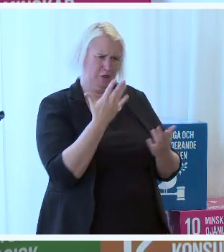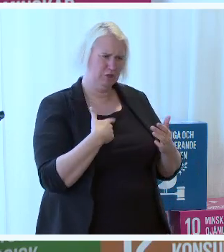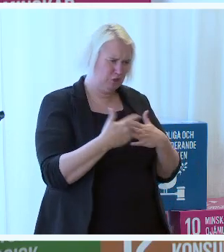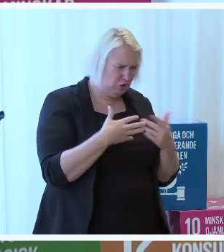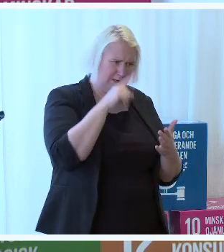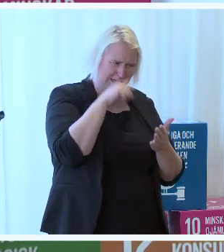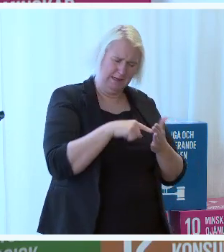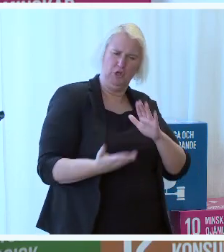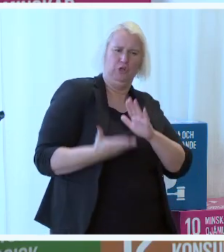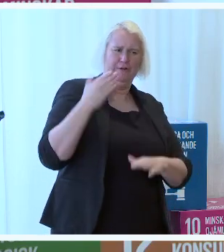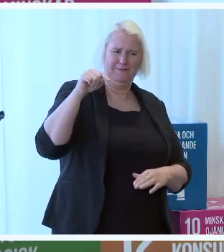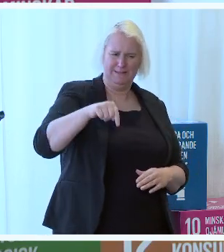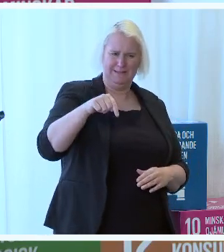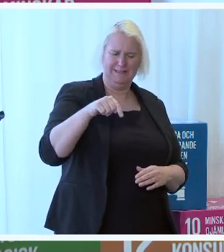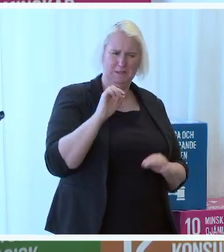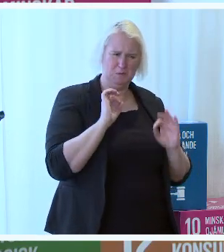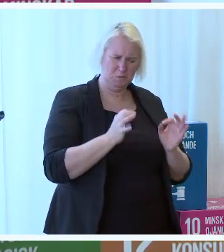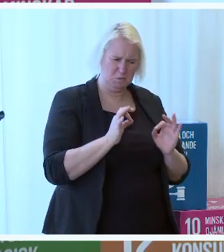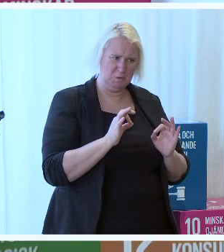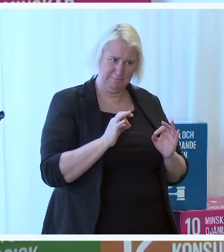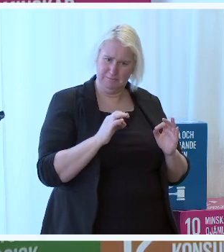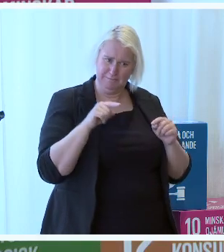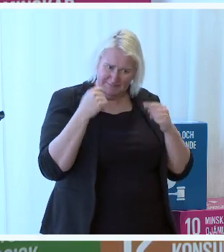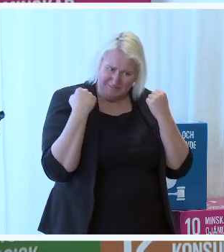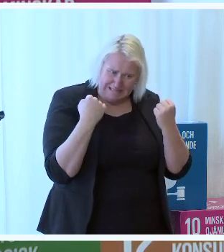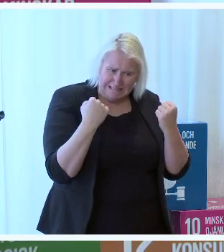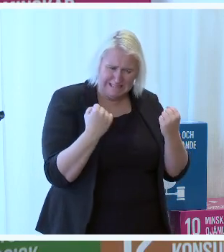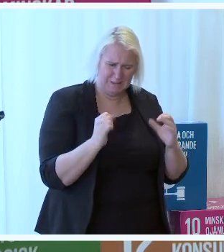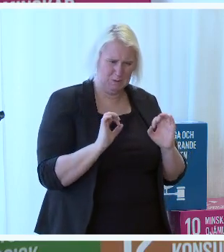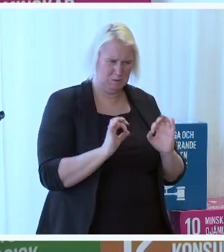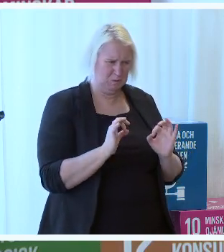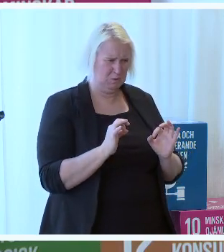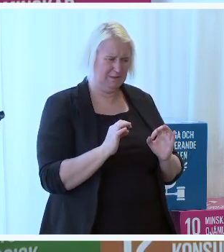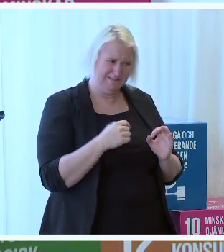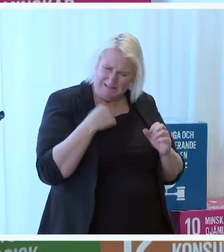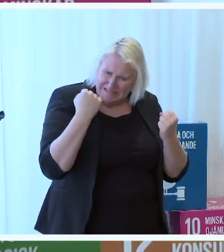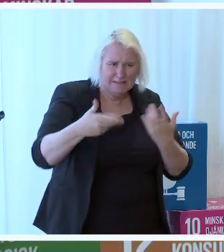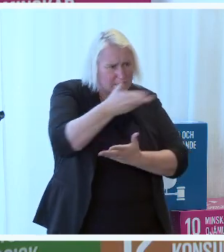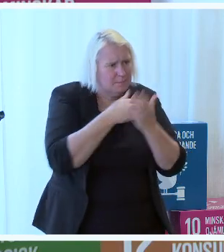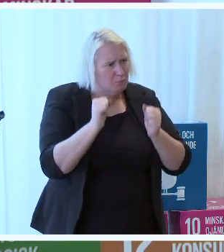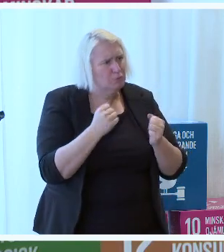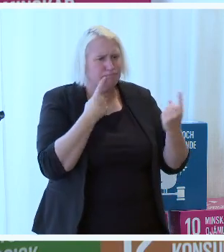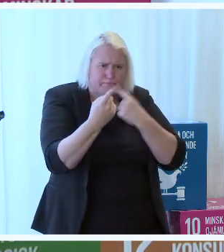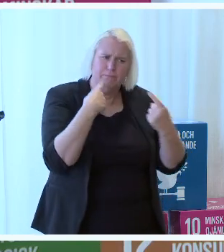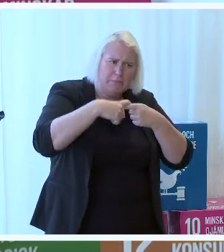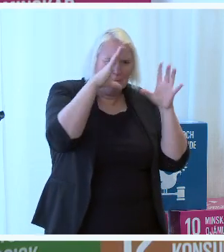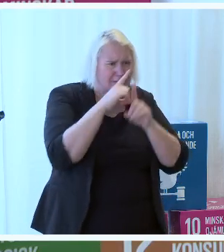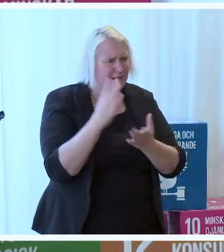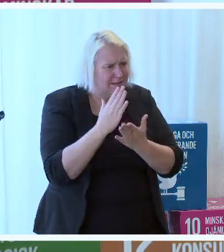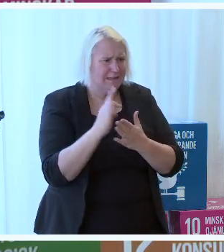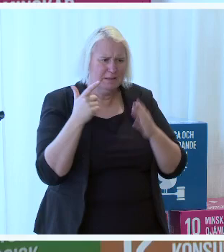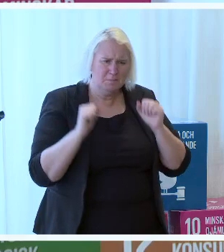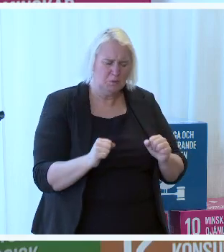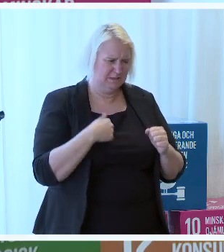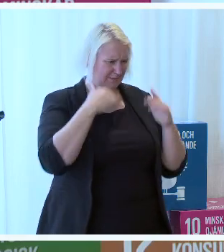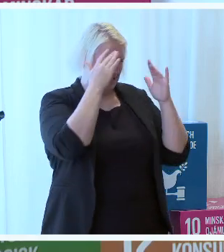It's impossible in some parts of the world not to talk about rights. You just have to talk about rights. So what we did